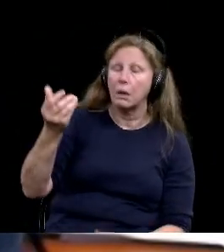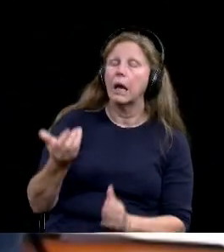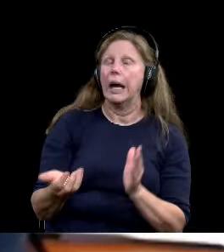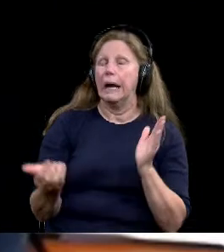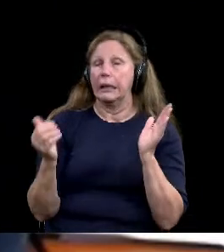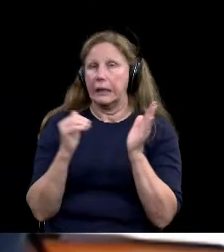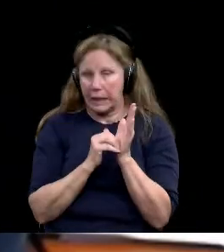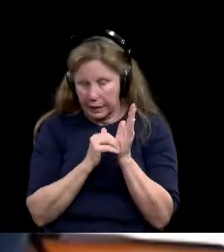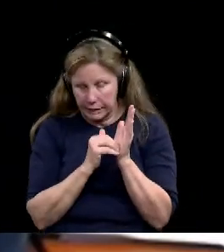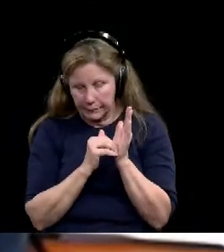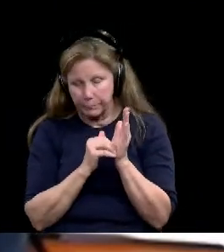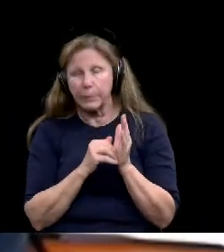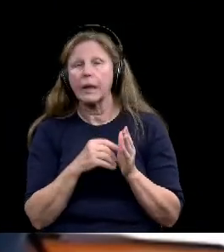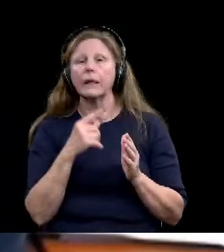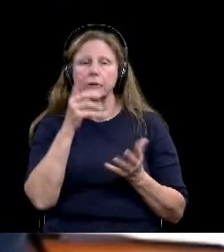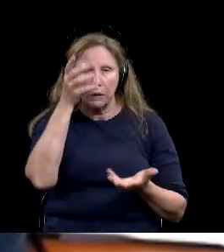mask.